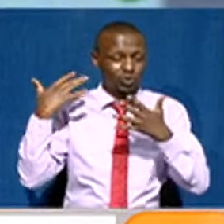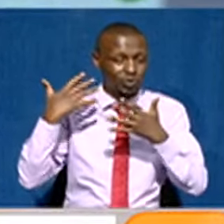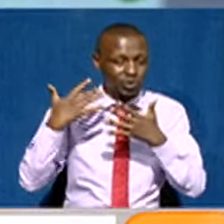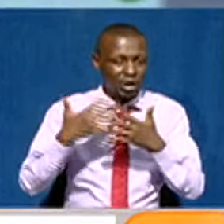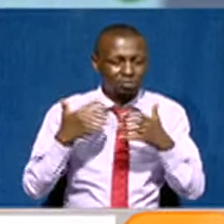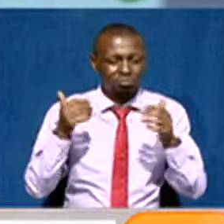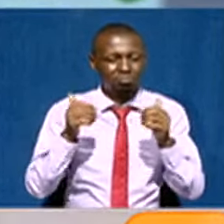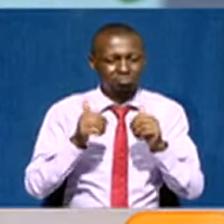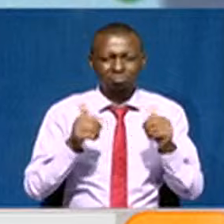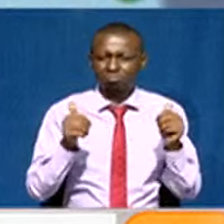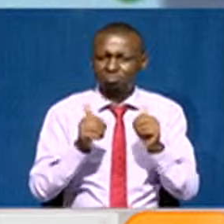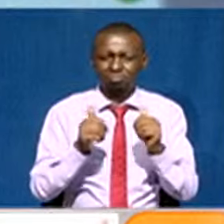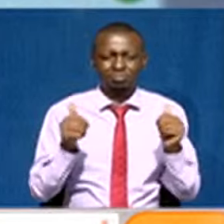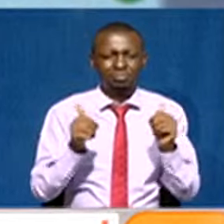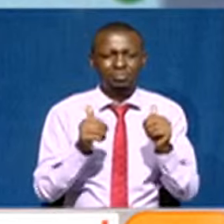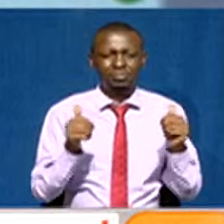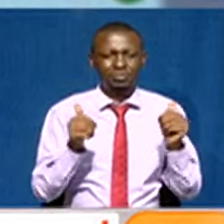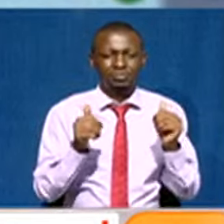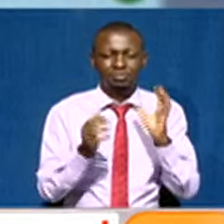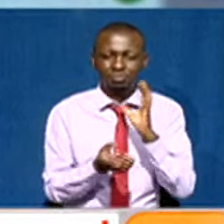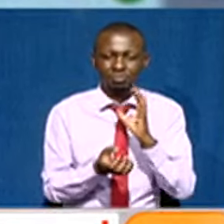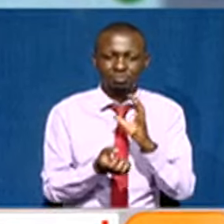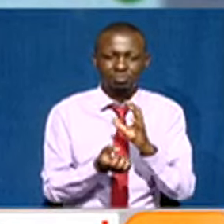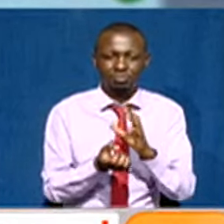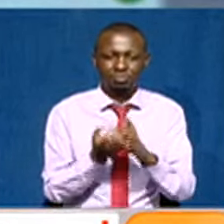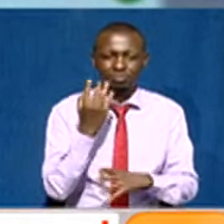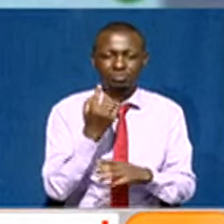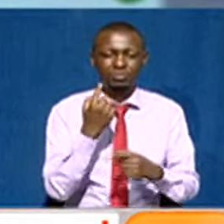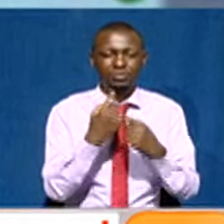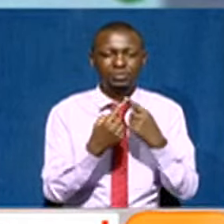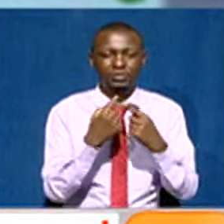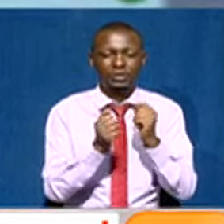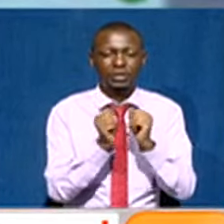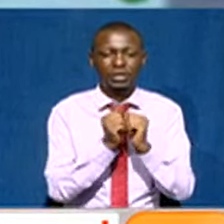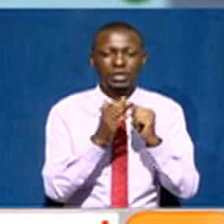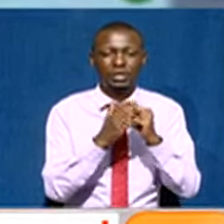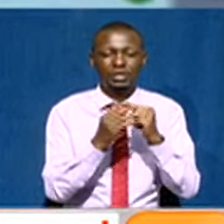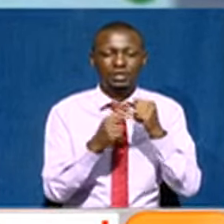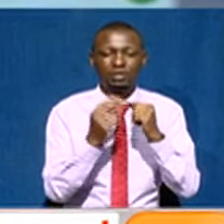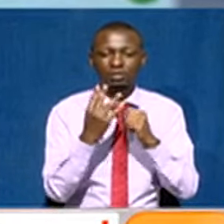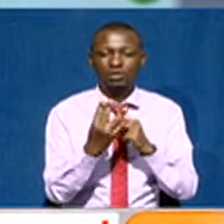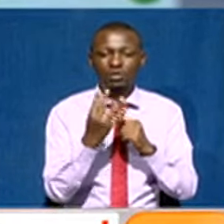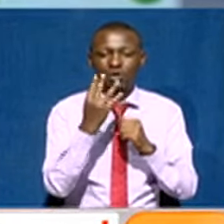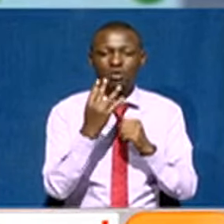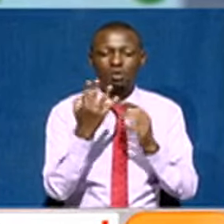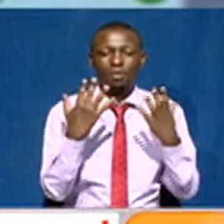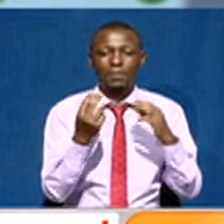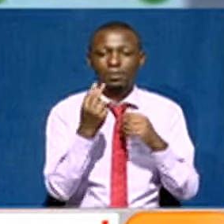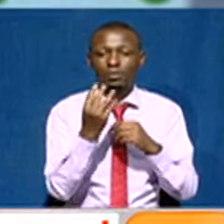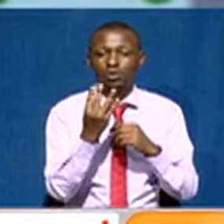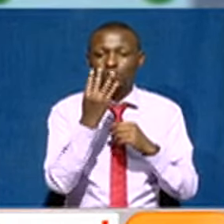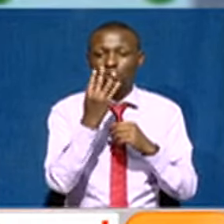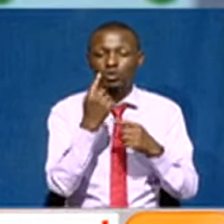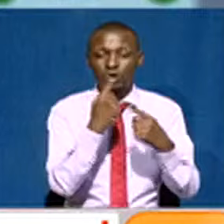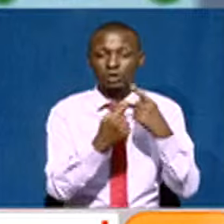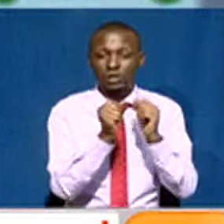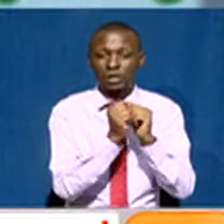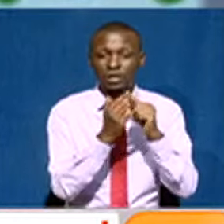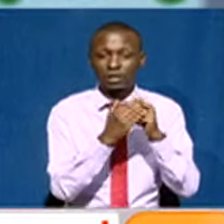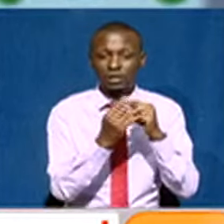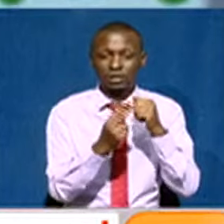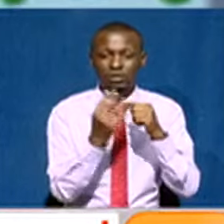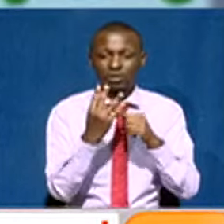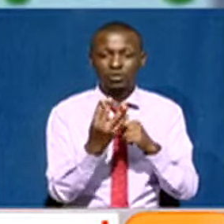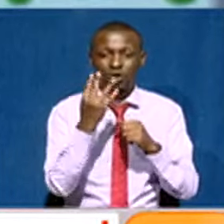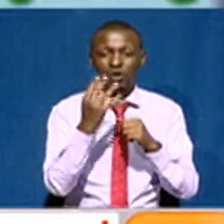The Sacco actually was founded in 1974, to be precise, 24th October 1974, with only